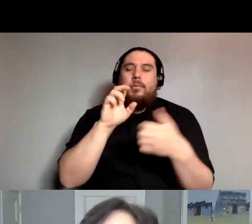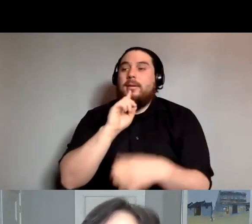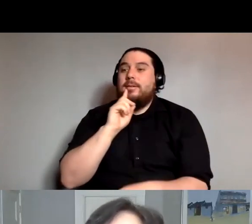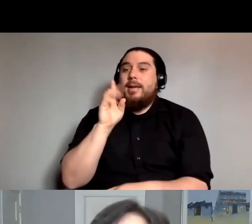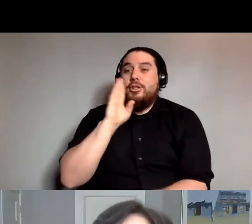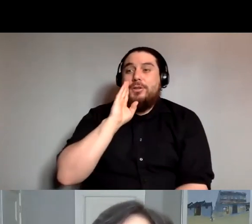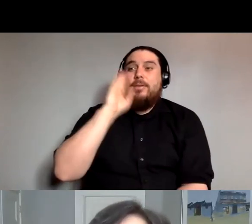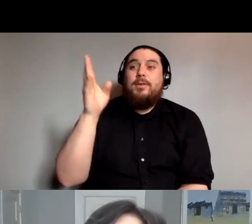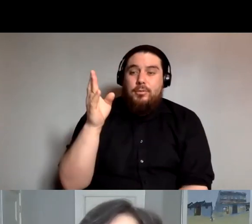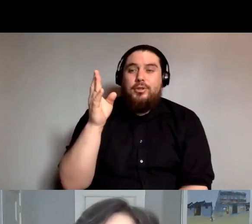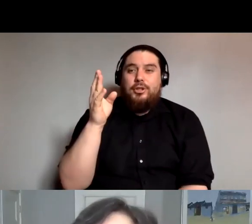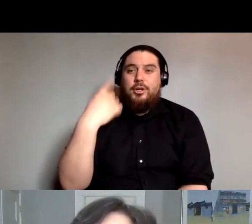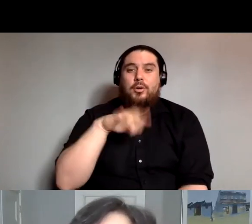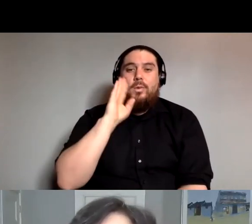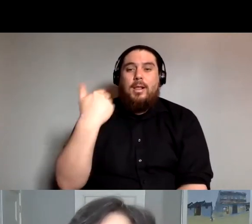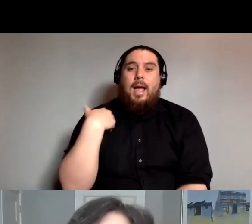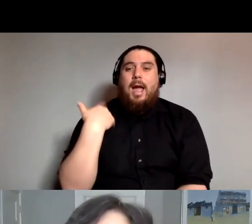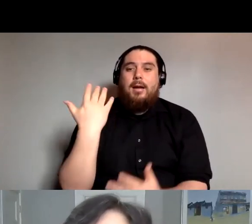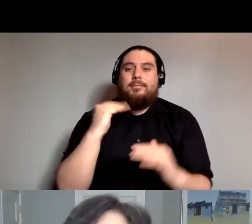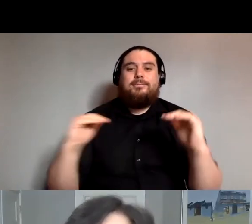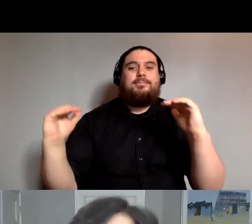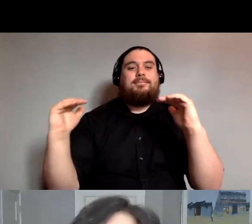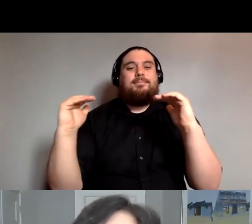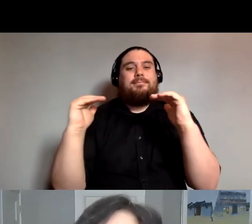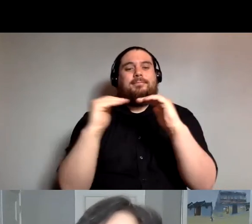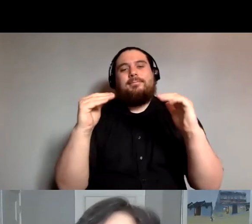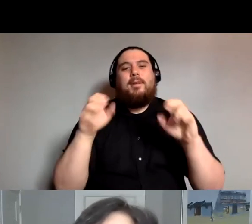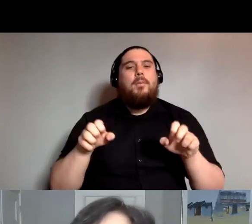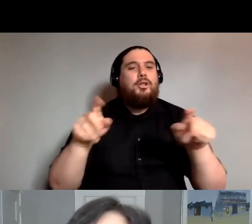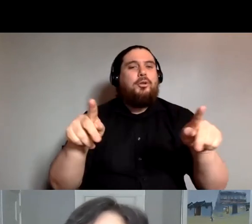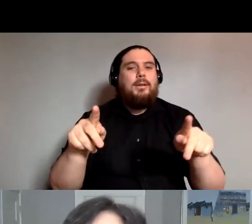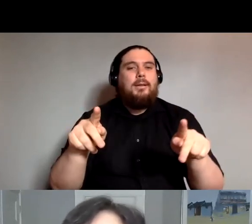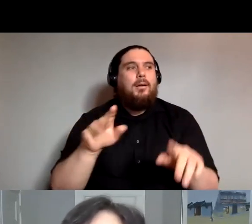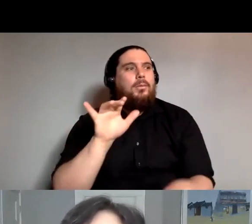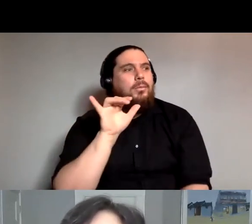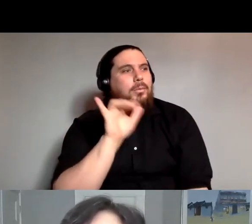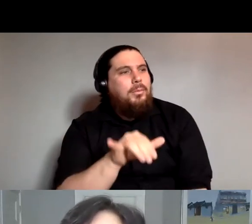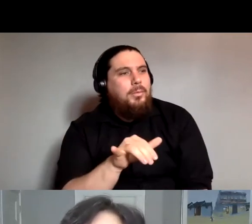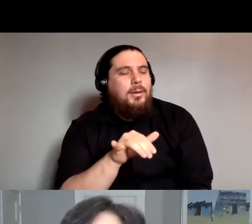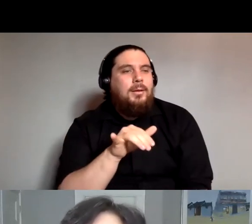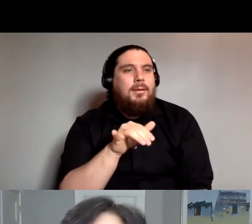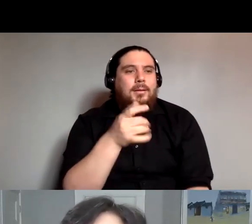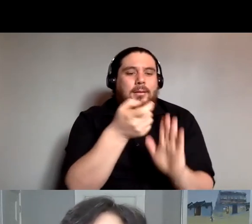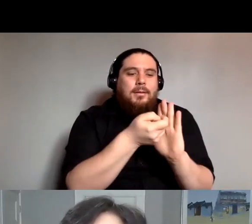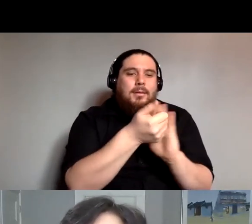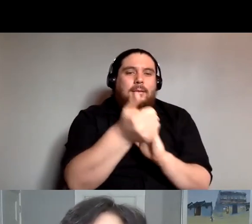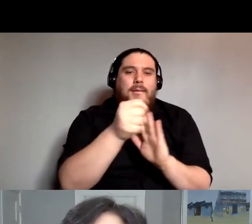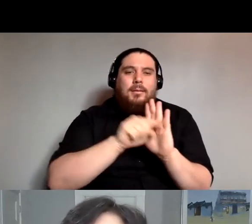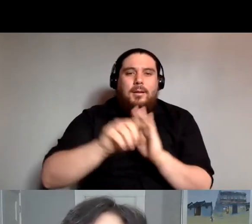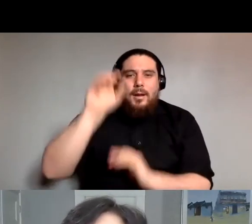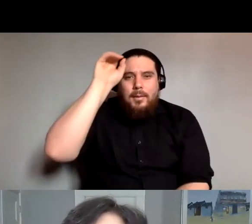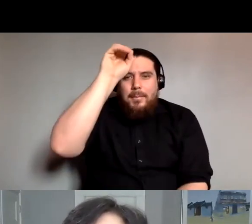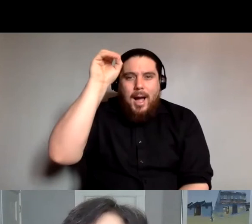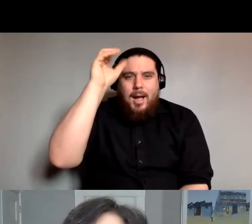Well, this is a very big question, right? So to edit out the bias, like Neil said,